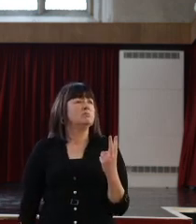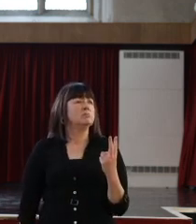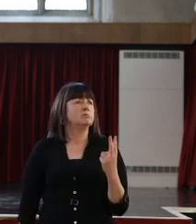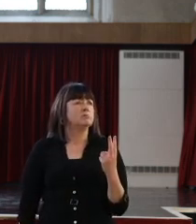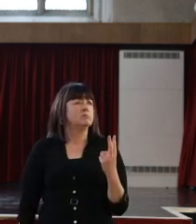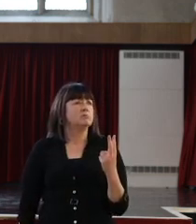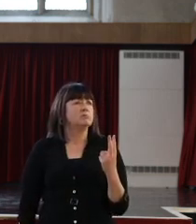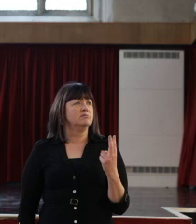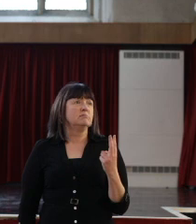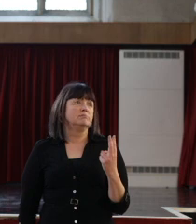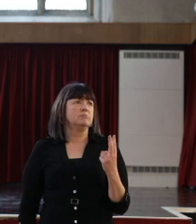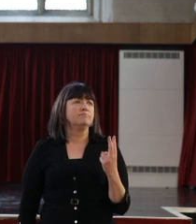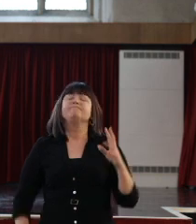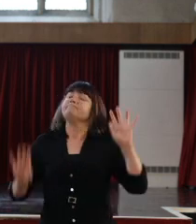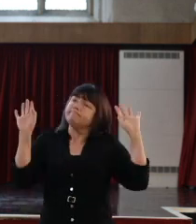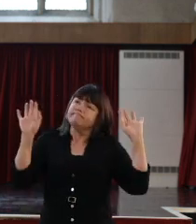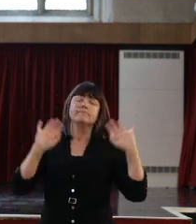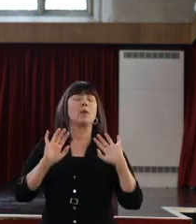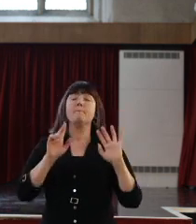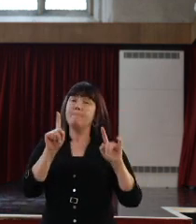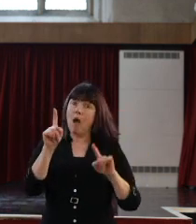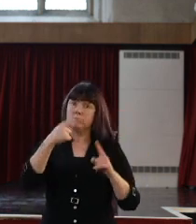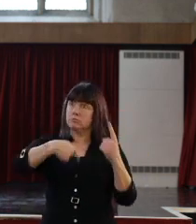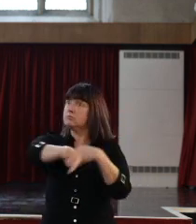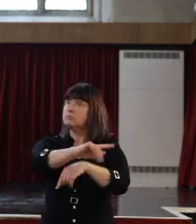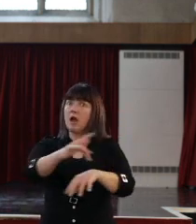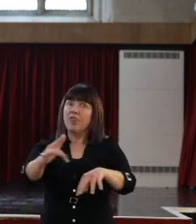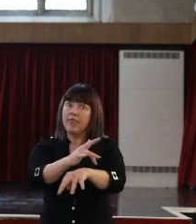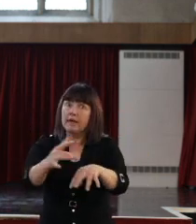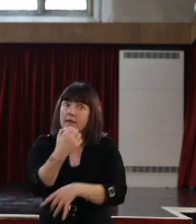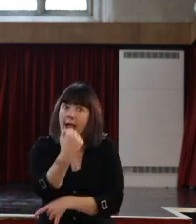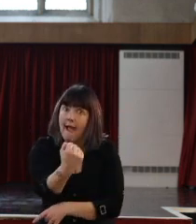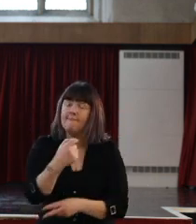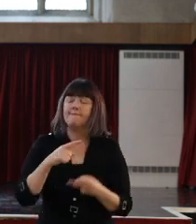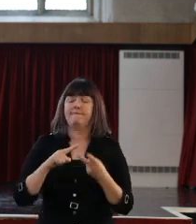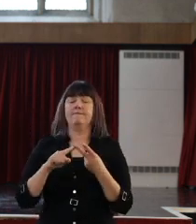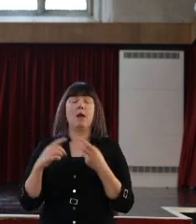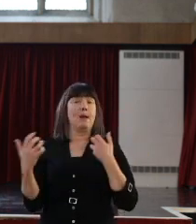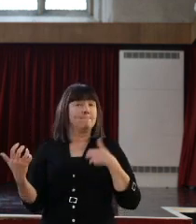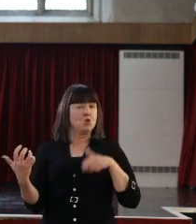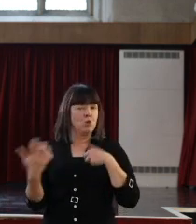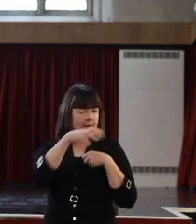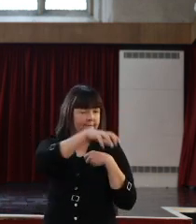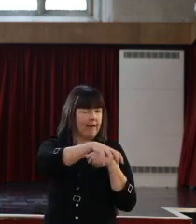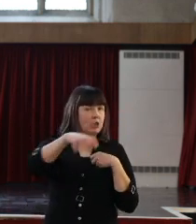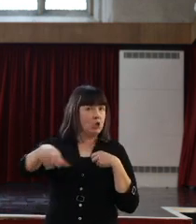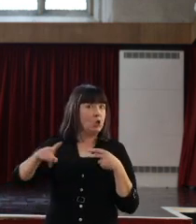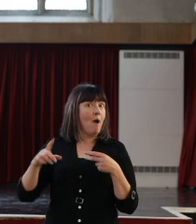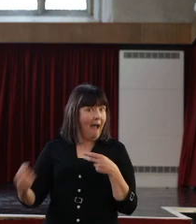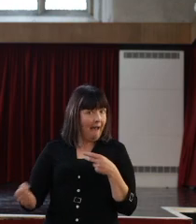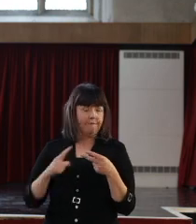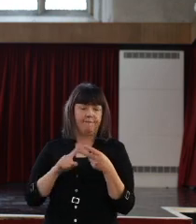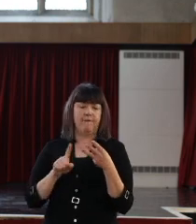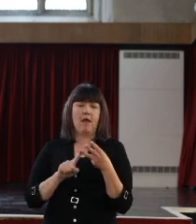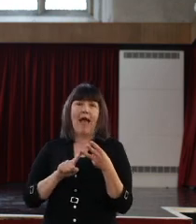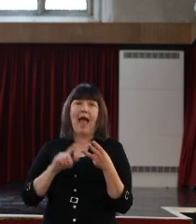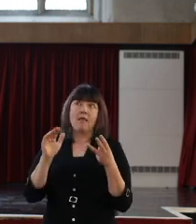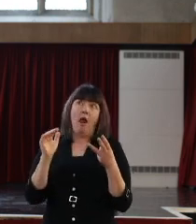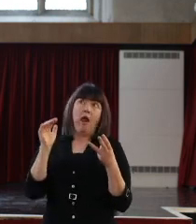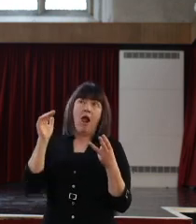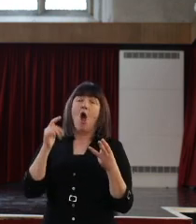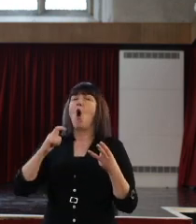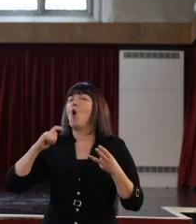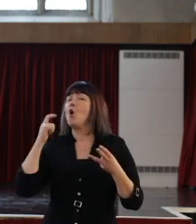But it didn't matter because Norwich had theatres, it had music venues, and one of the biggest comedy venues in Europe. So,